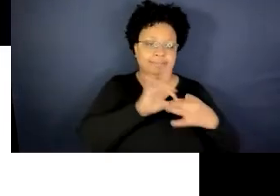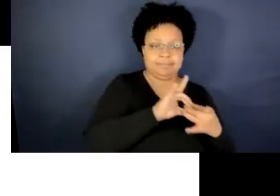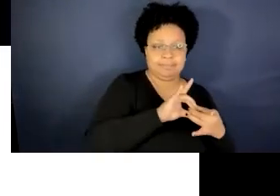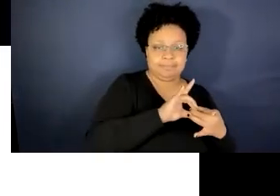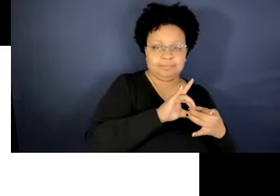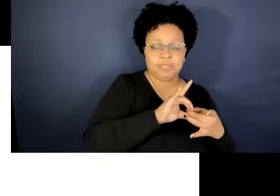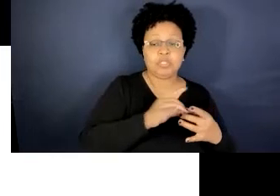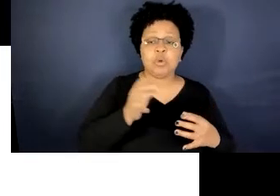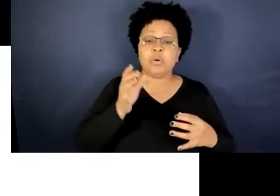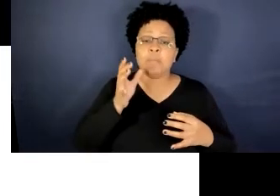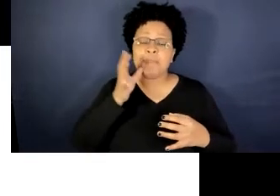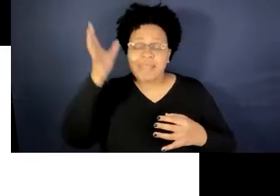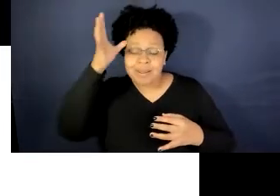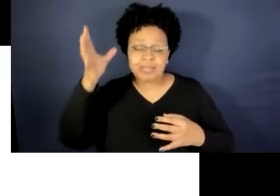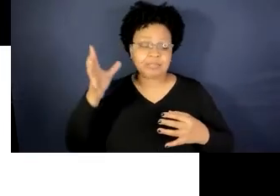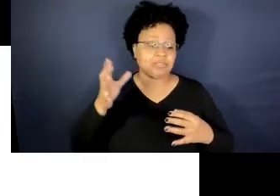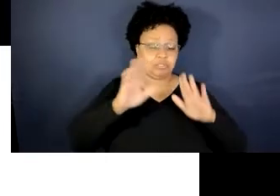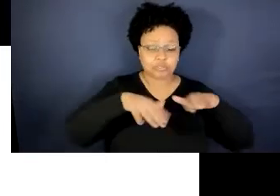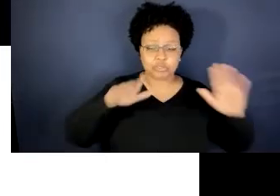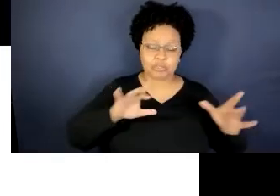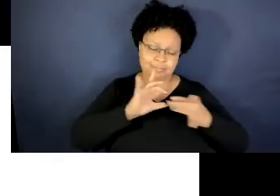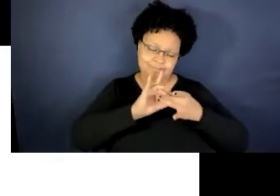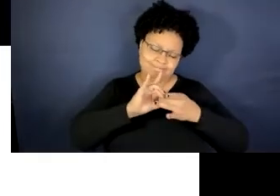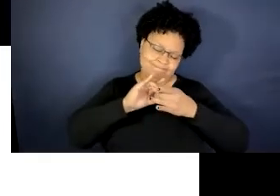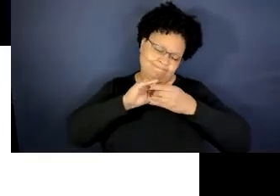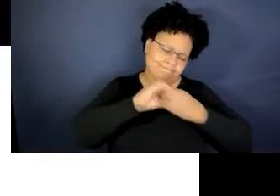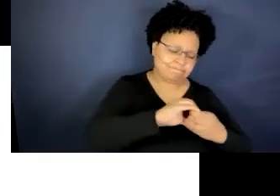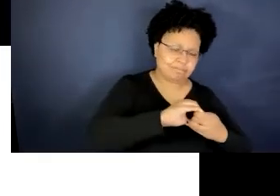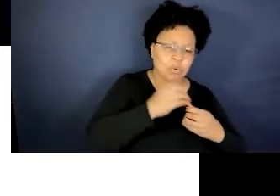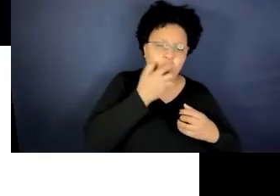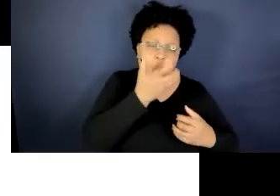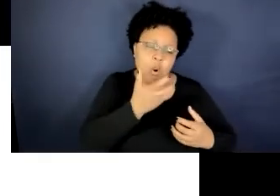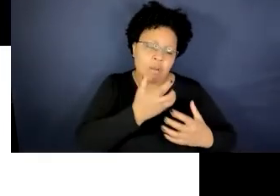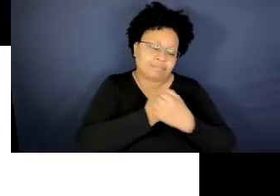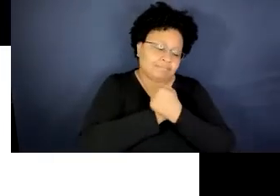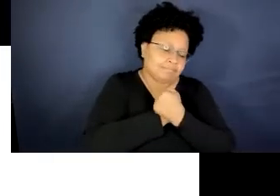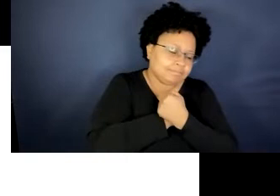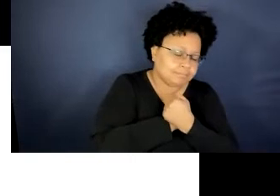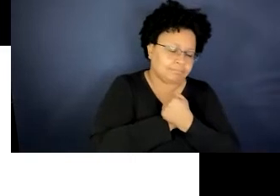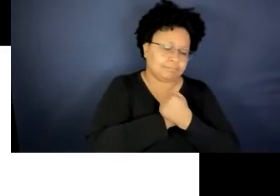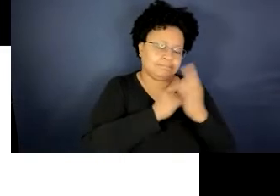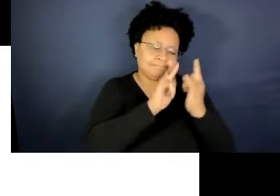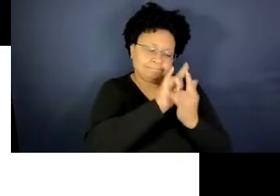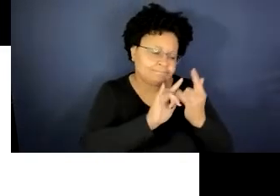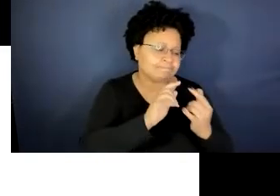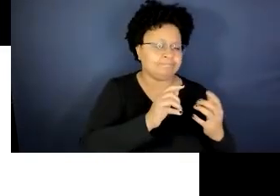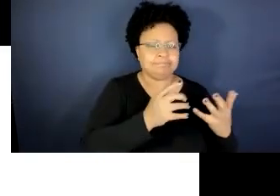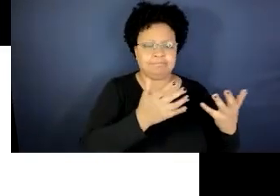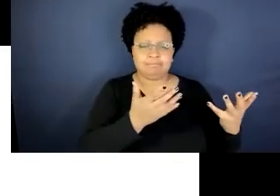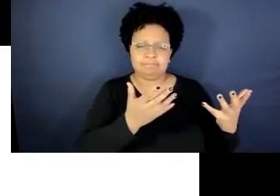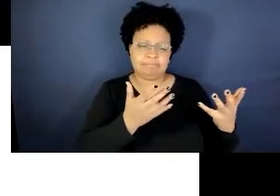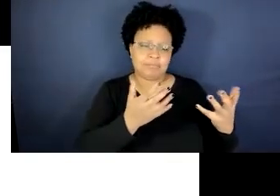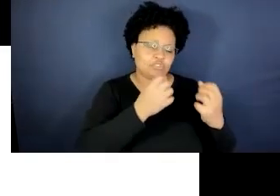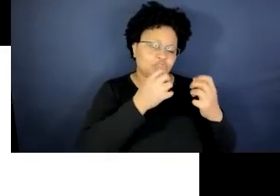when parents and children have a strong, warm feelings for one another, children develop trust that their parents